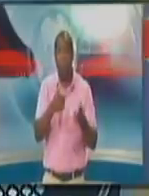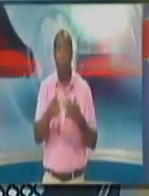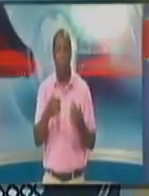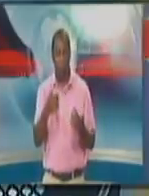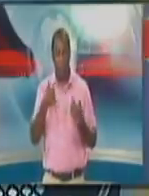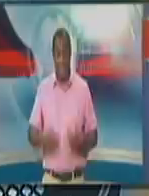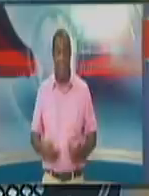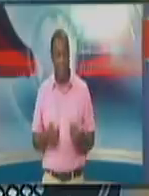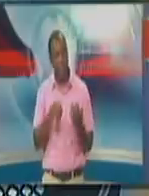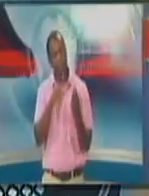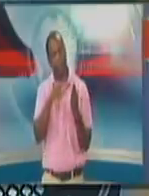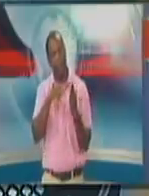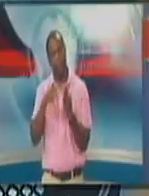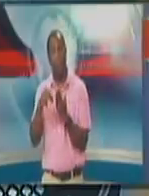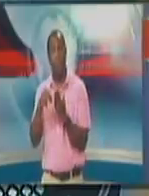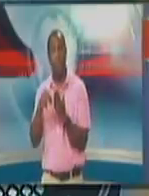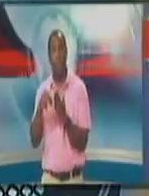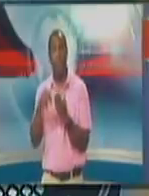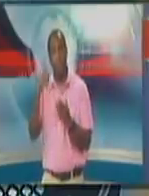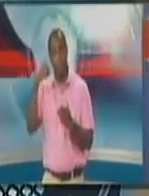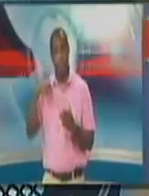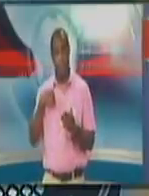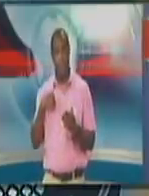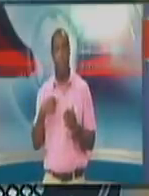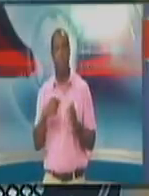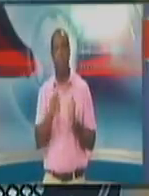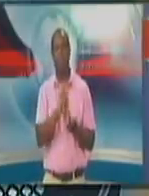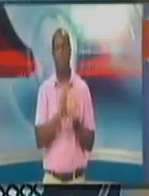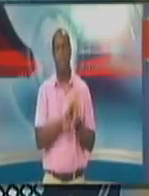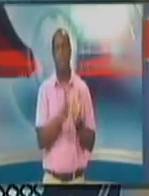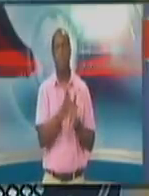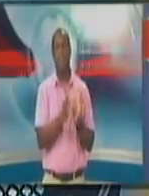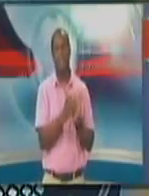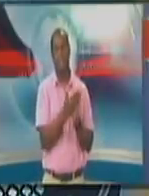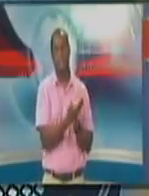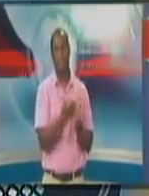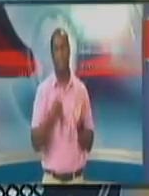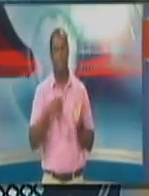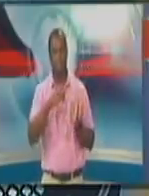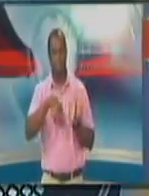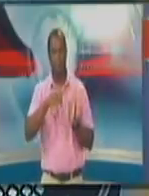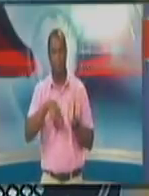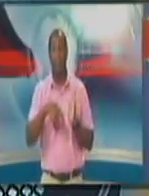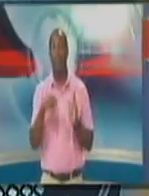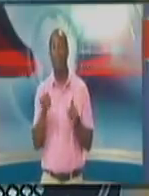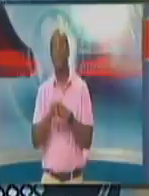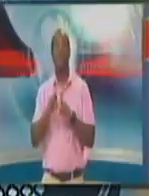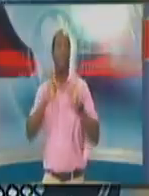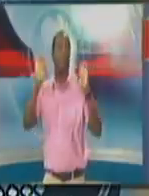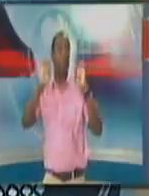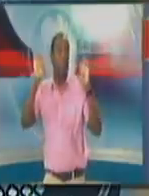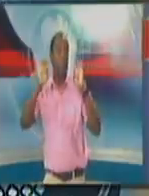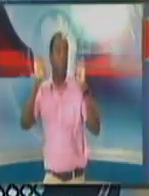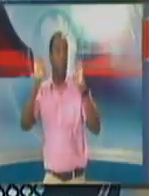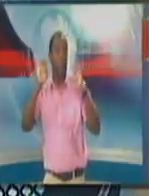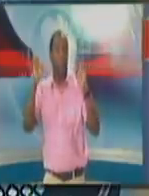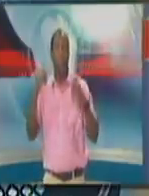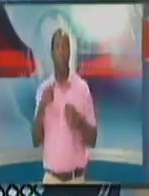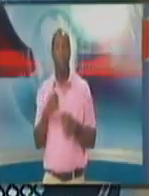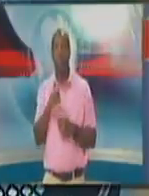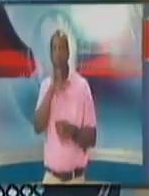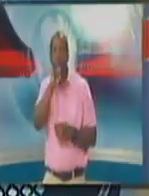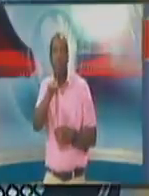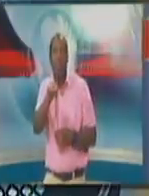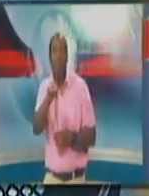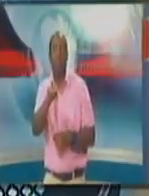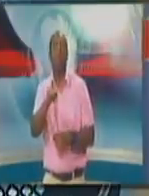been really good for us. And I love to exercise, I love music, and I enjoy those things. Unfortunately, I'm